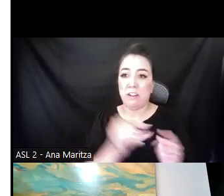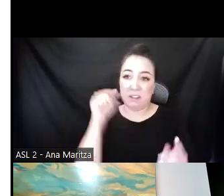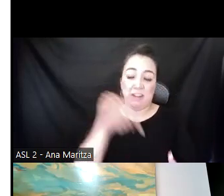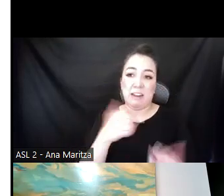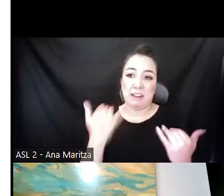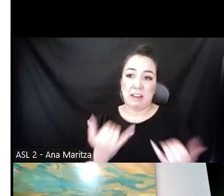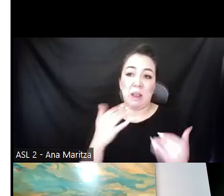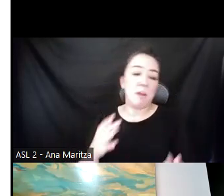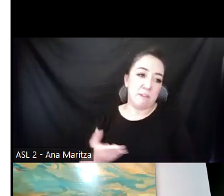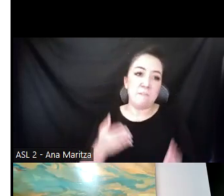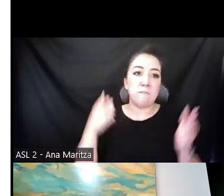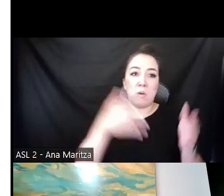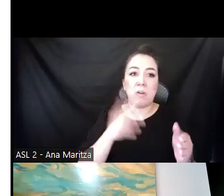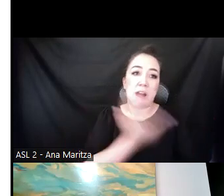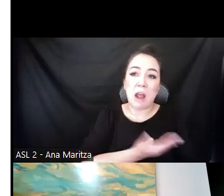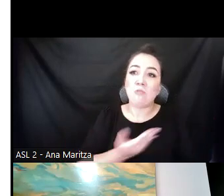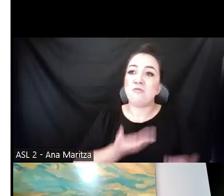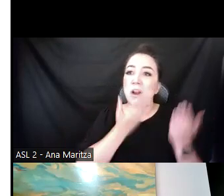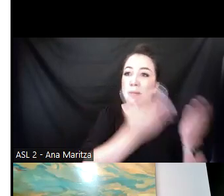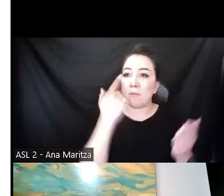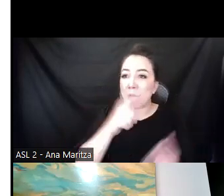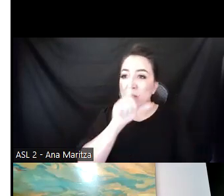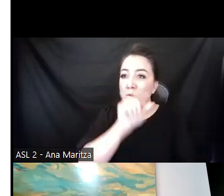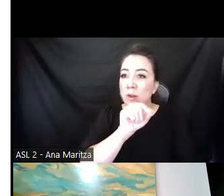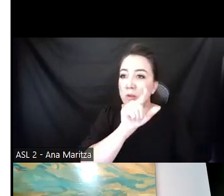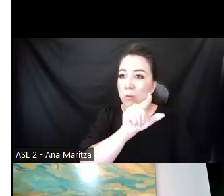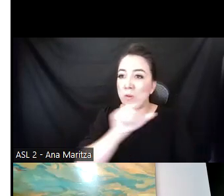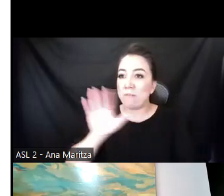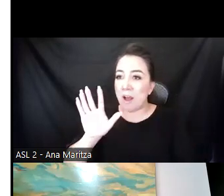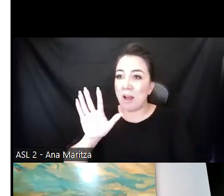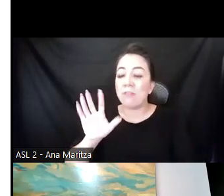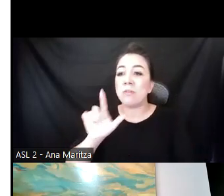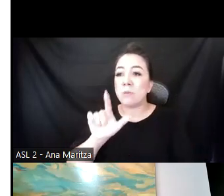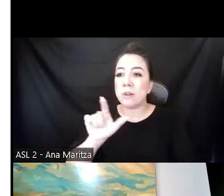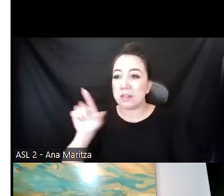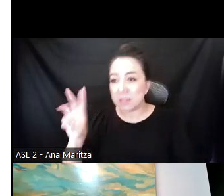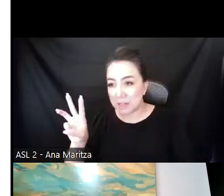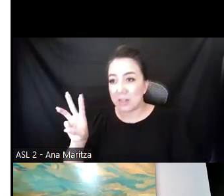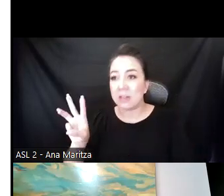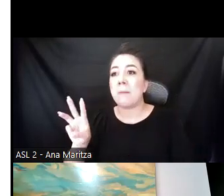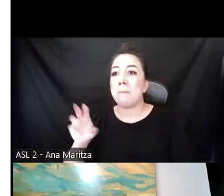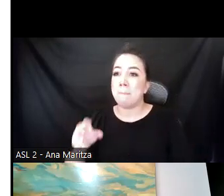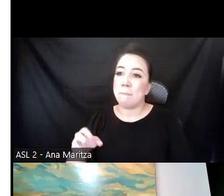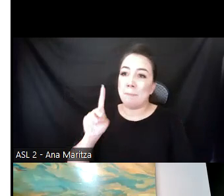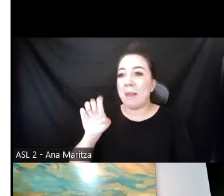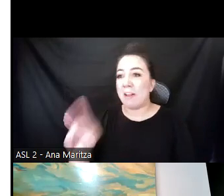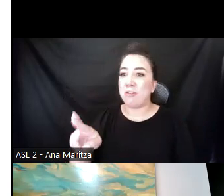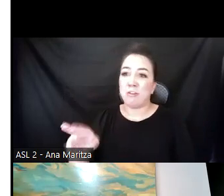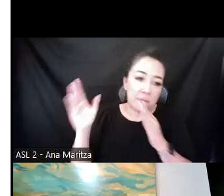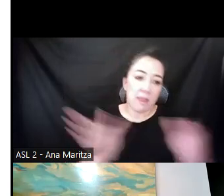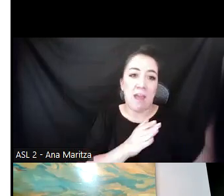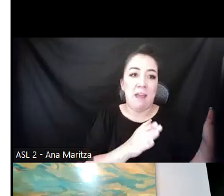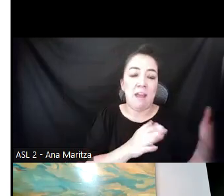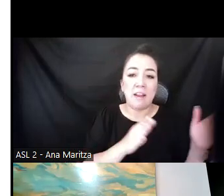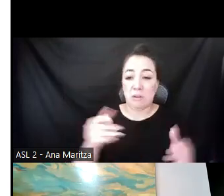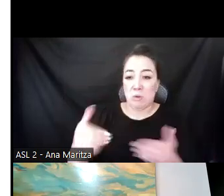our recommendations for the 2025-26 master plan. So for those of you that are new to the committee, I think this